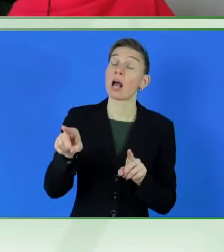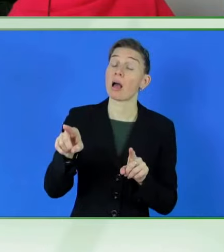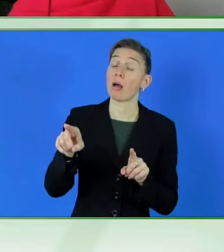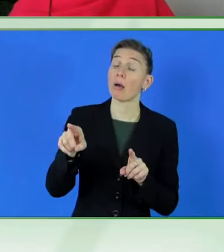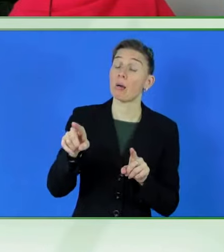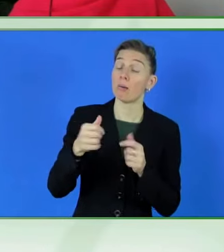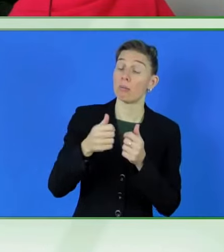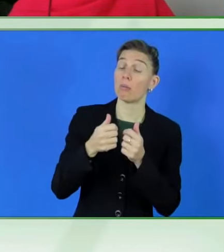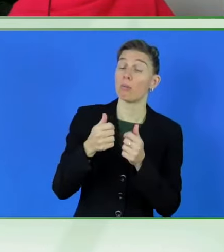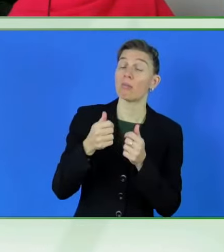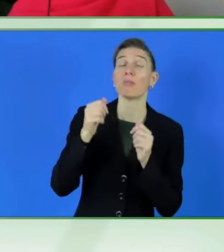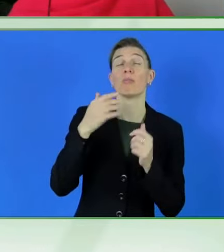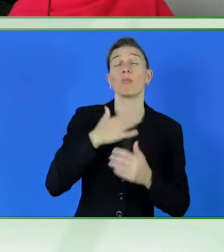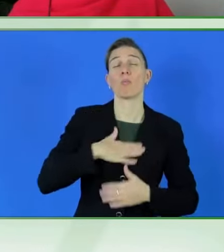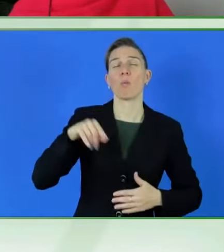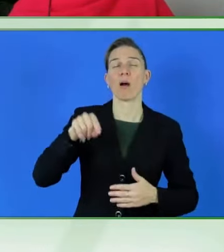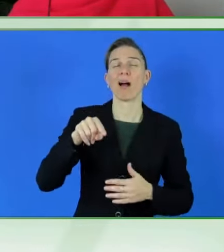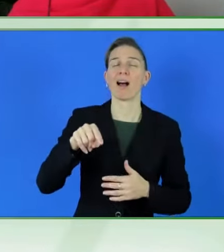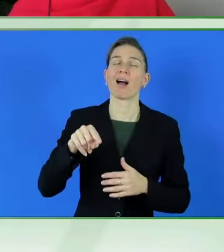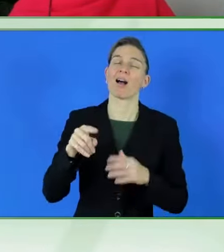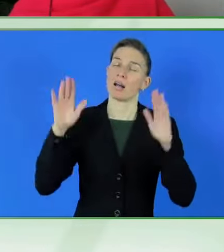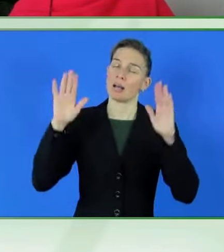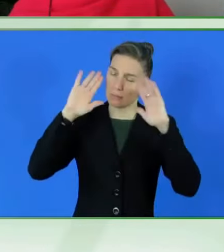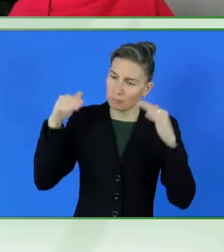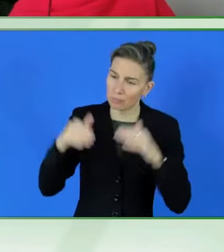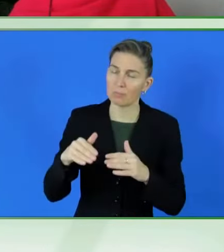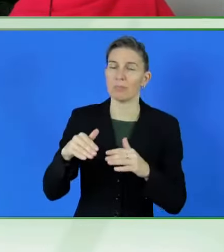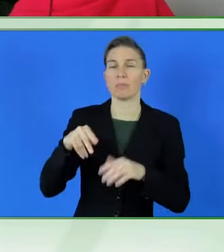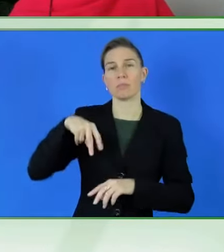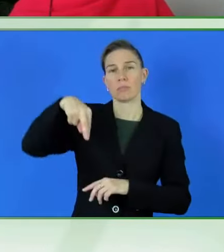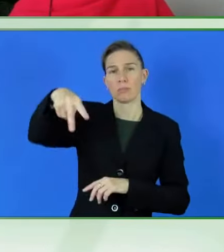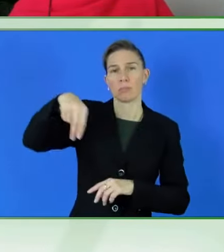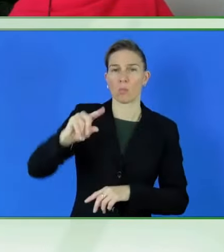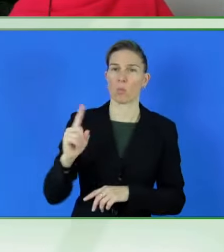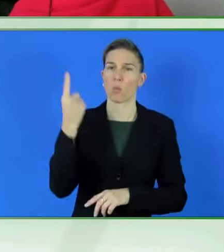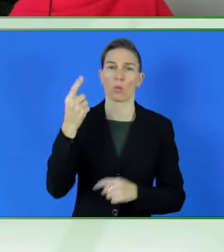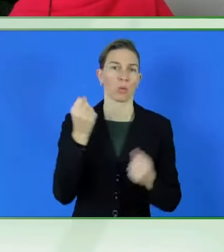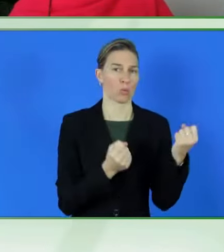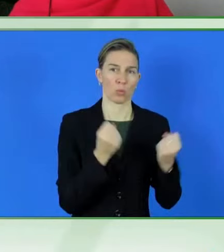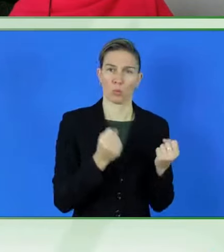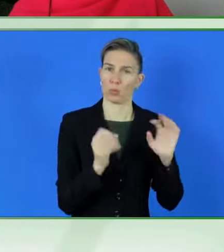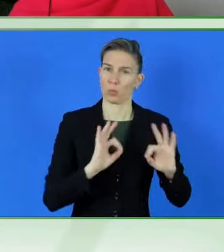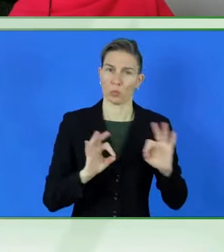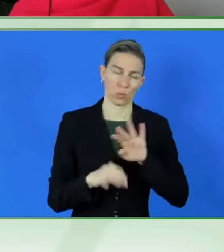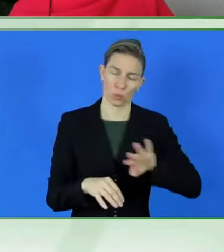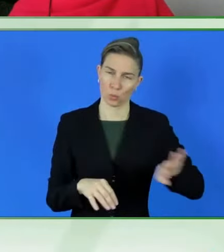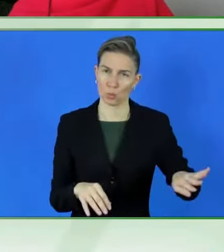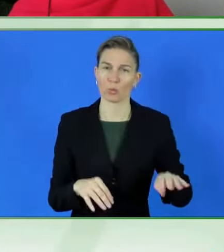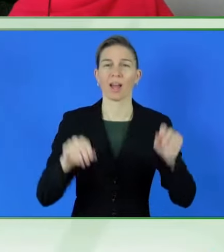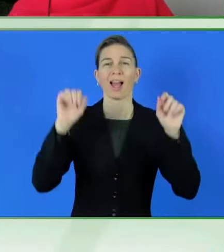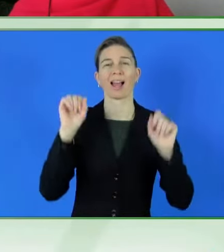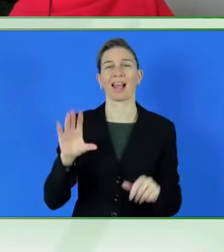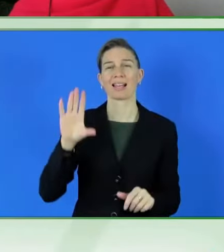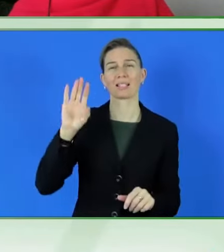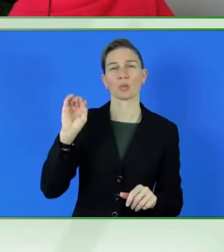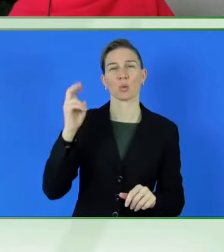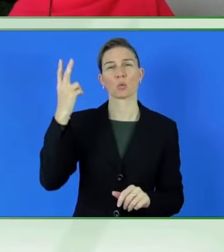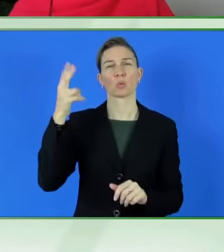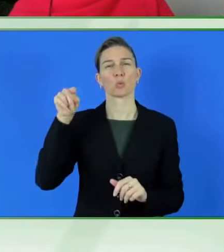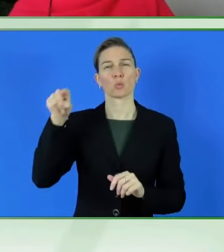footprint. Accessibility information provided by the Accessible Zagreb service help in